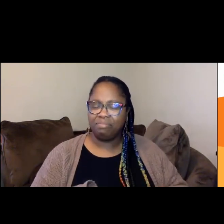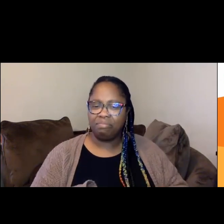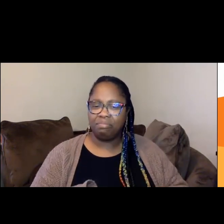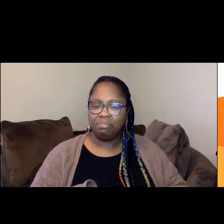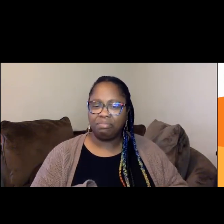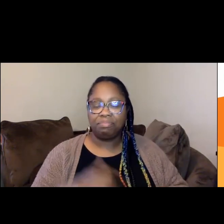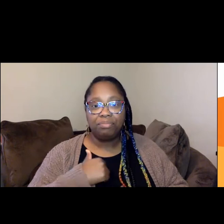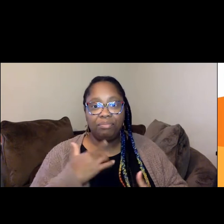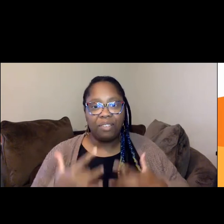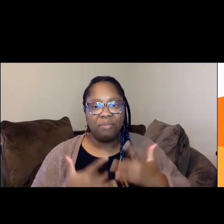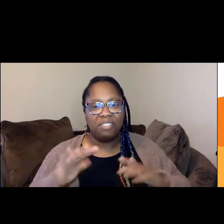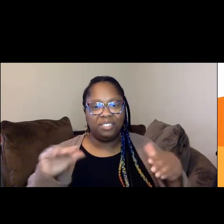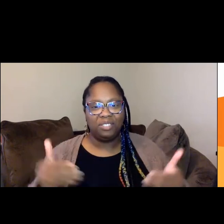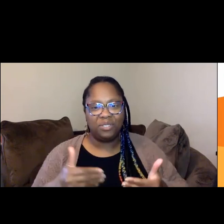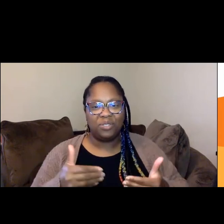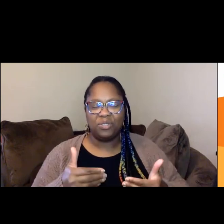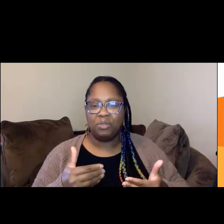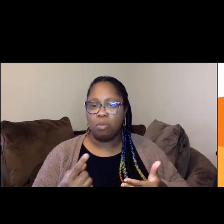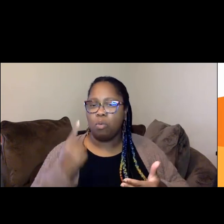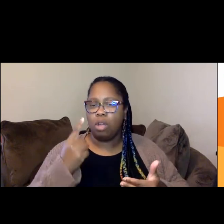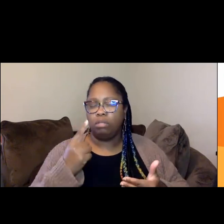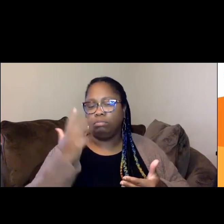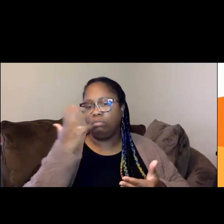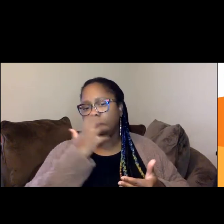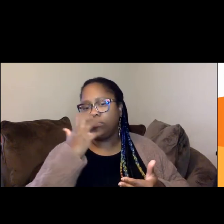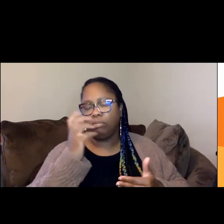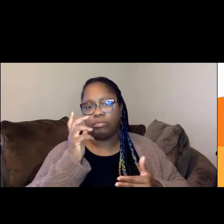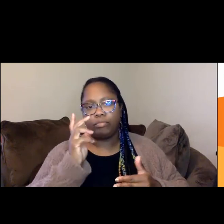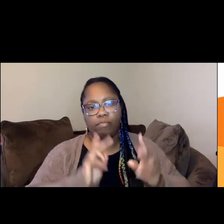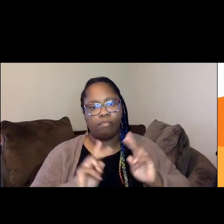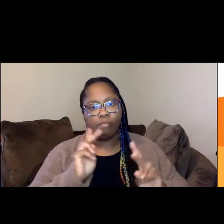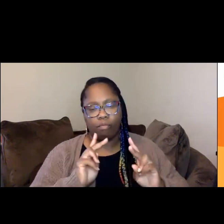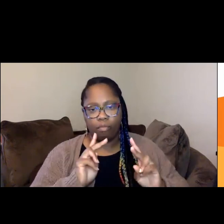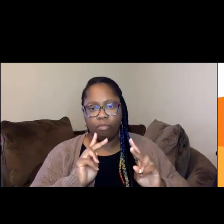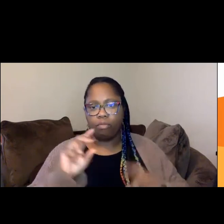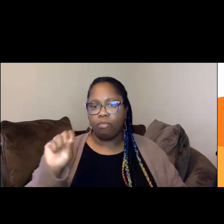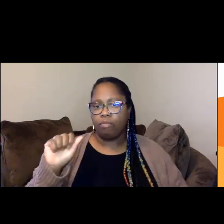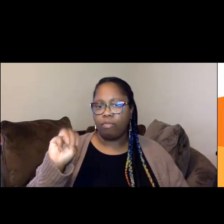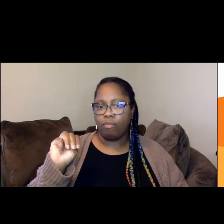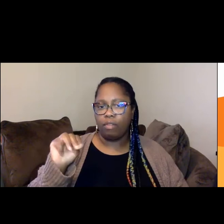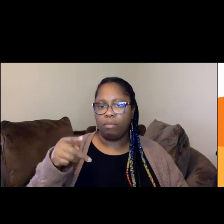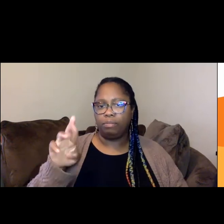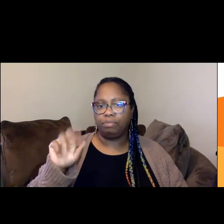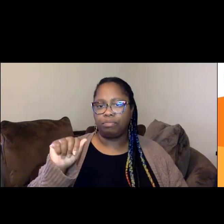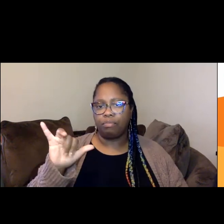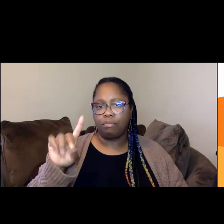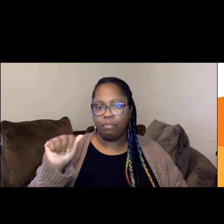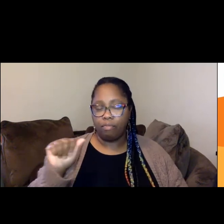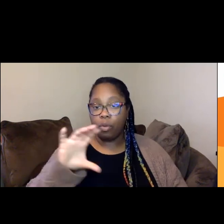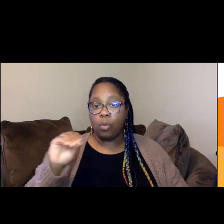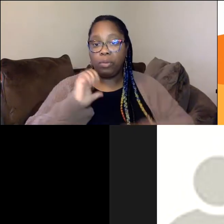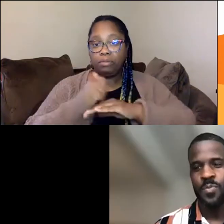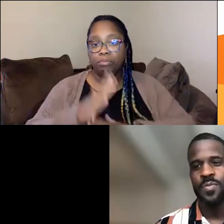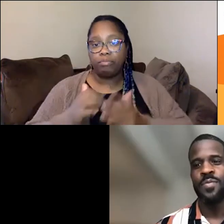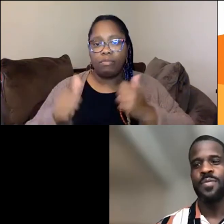am excited to introduce you to one of those incredible people, Sam Prater, the co-founder and executive